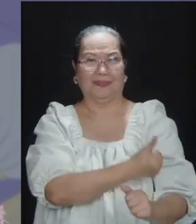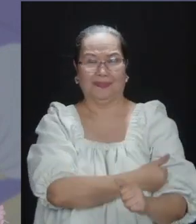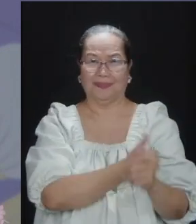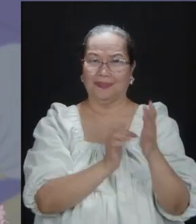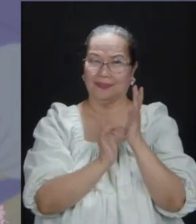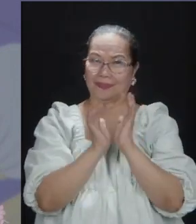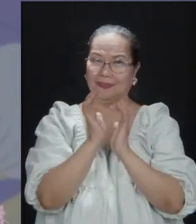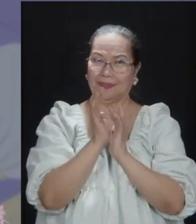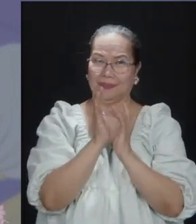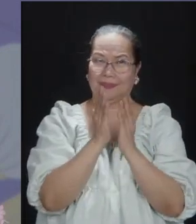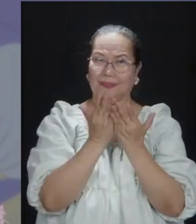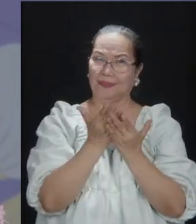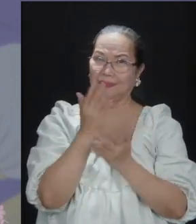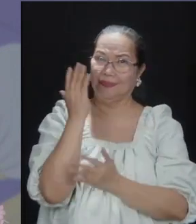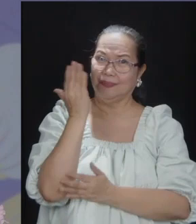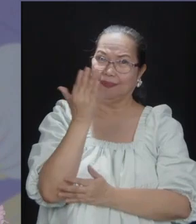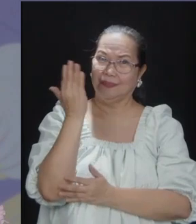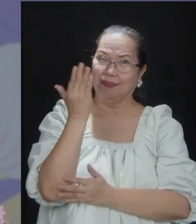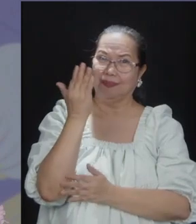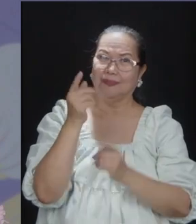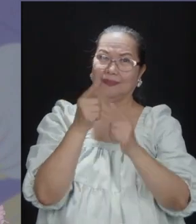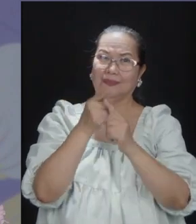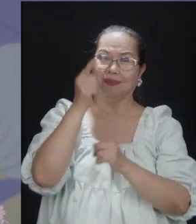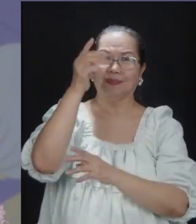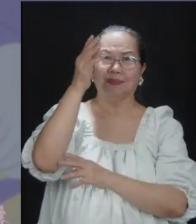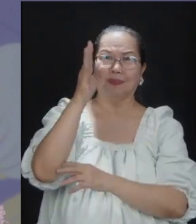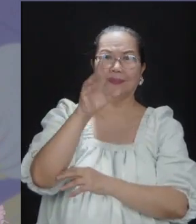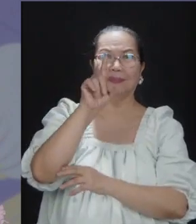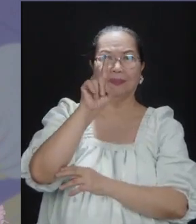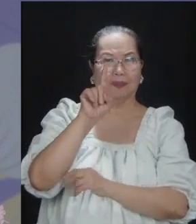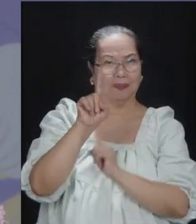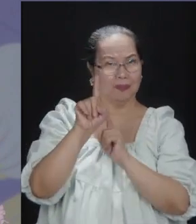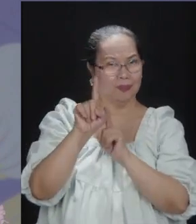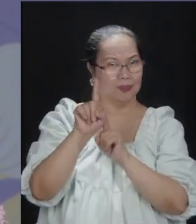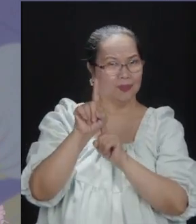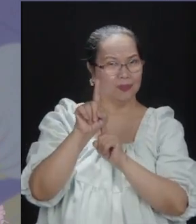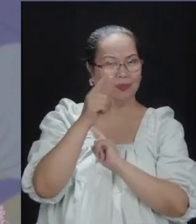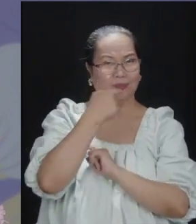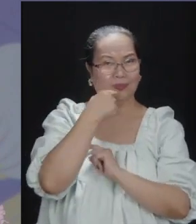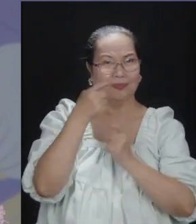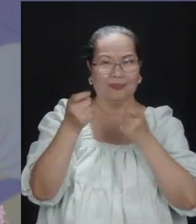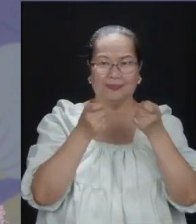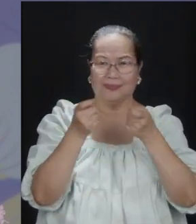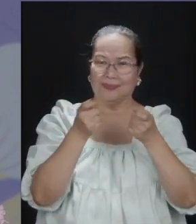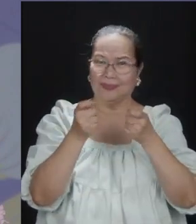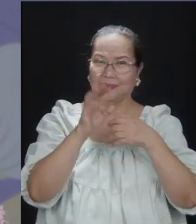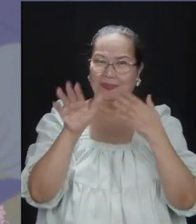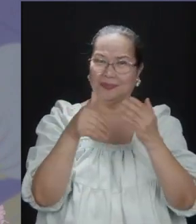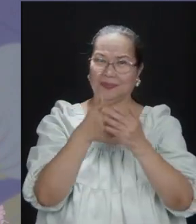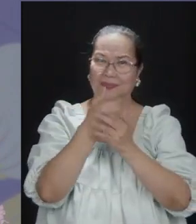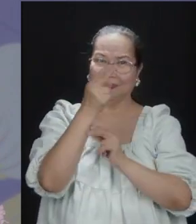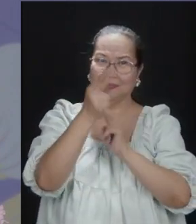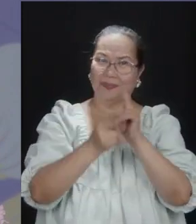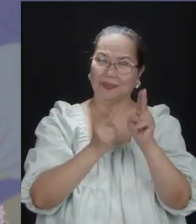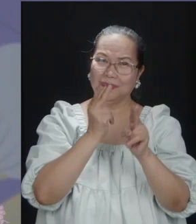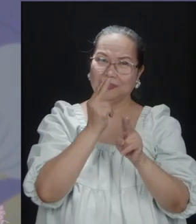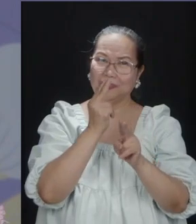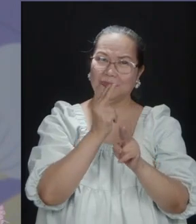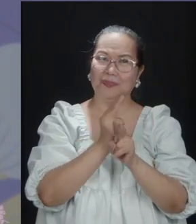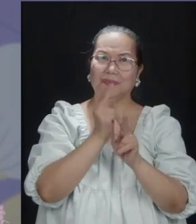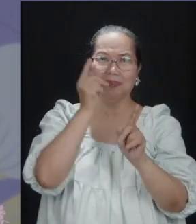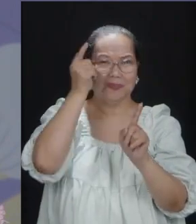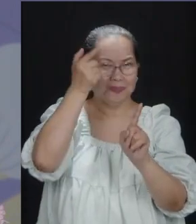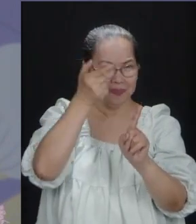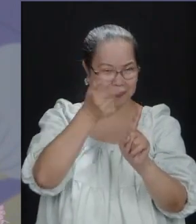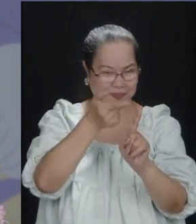Bible testifies to God as one who is in control of his universe and determines